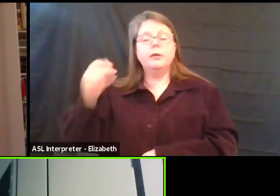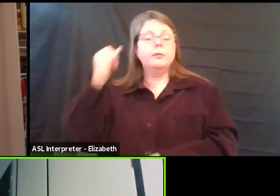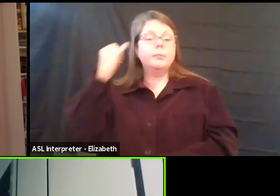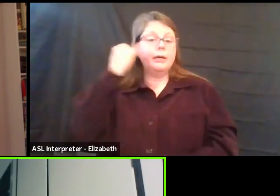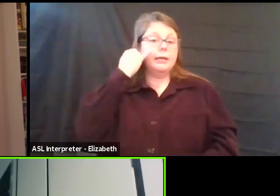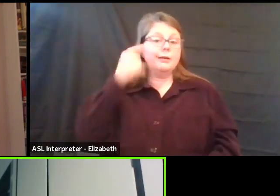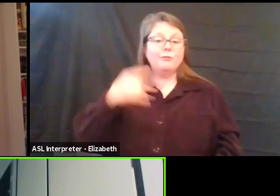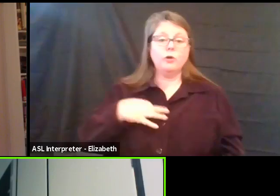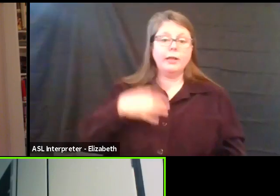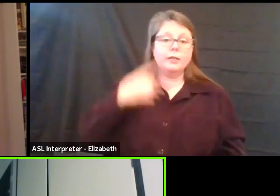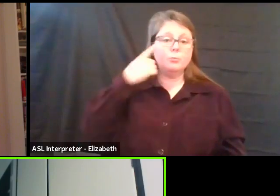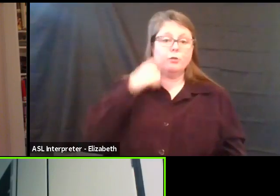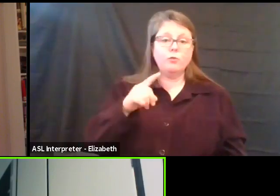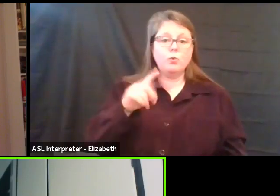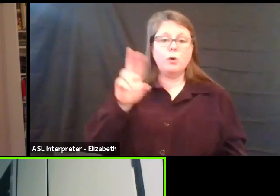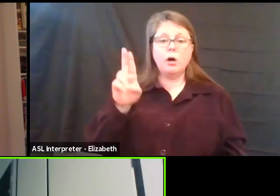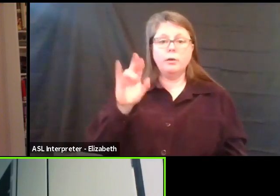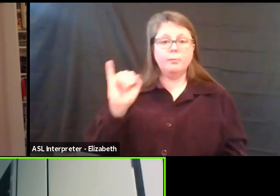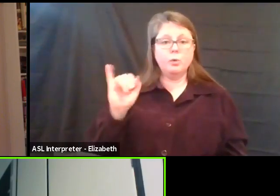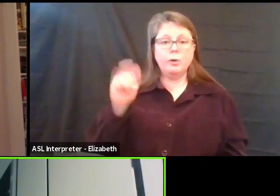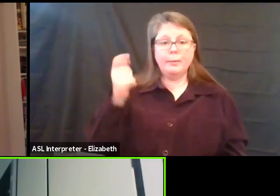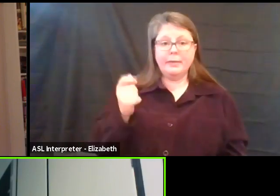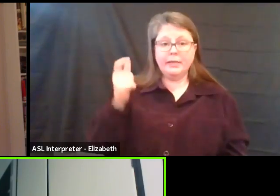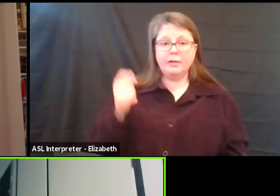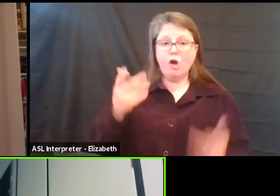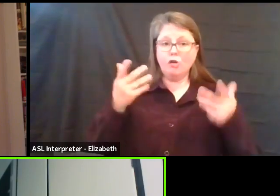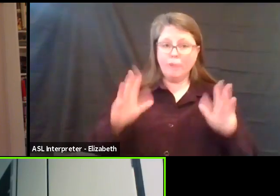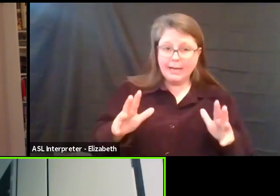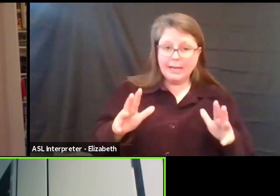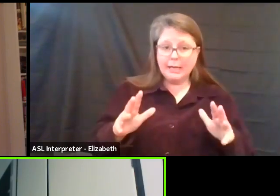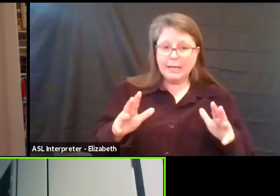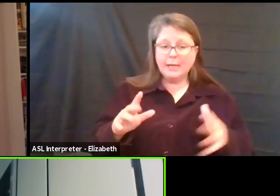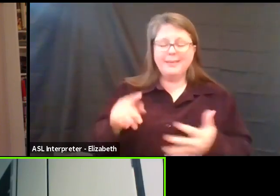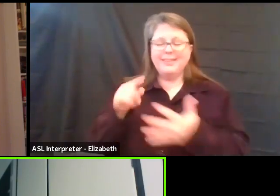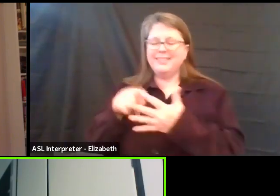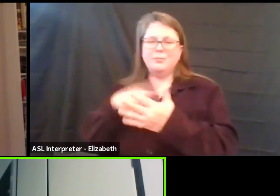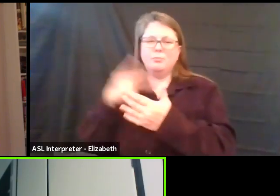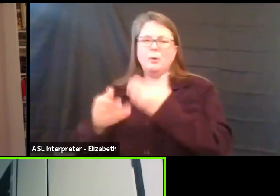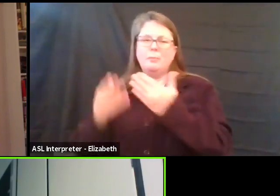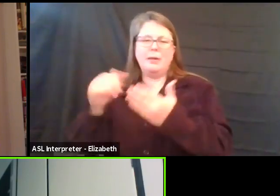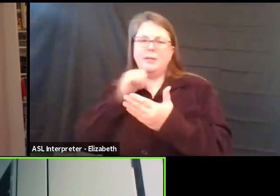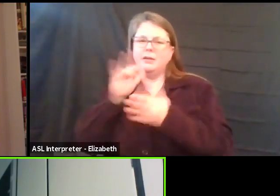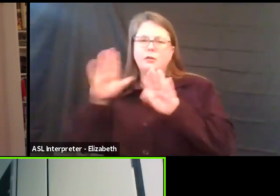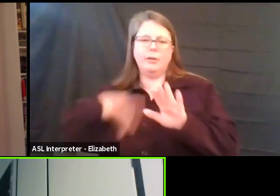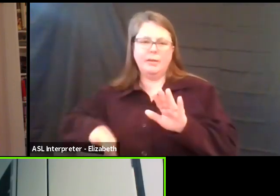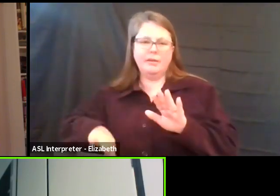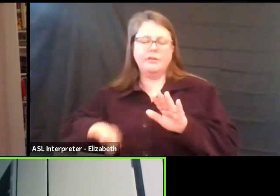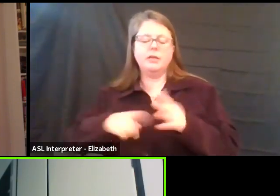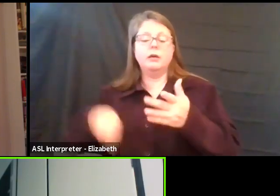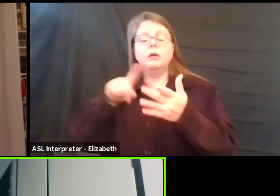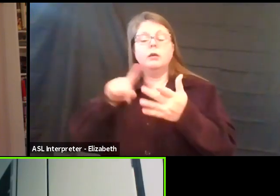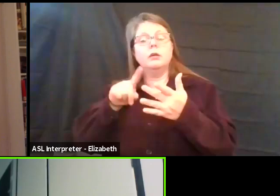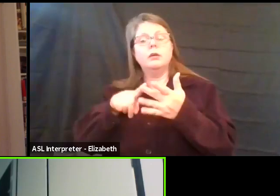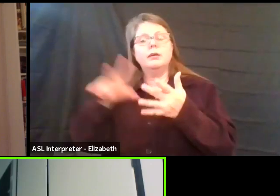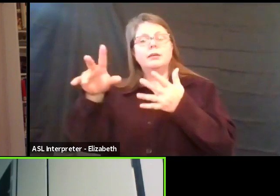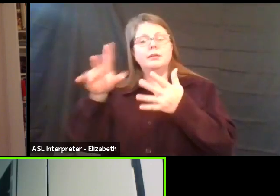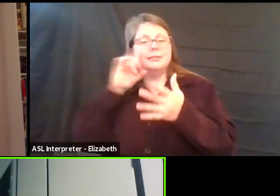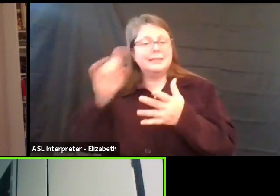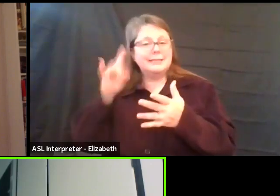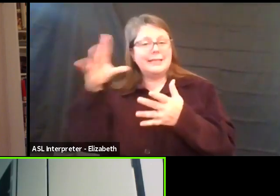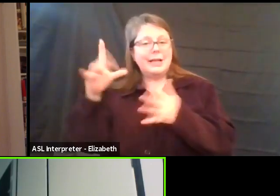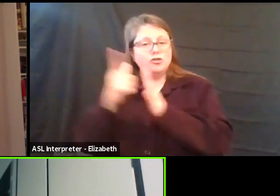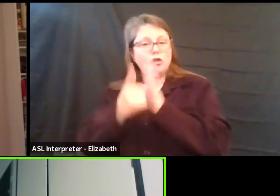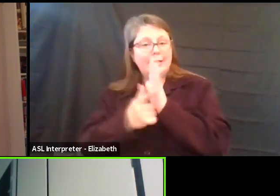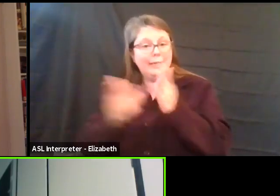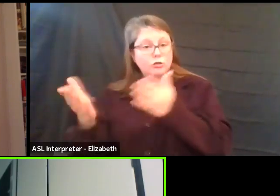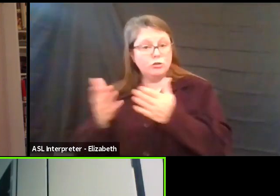of great benefit. But in the Disaster Legal Services Program, actually is done in